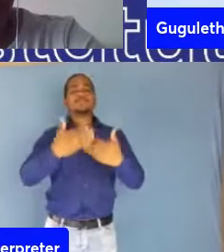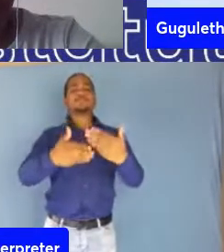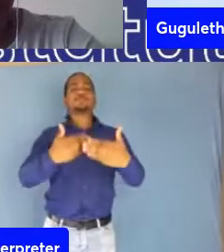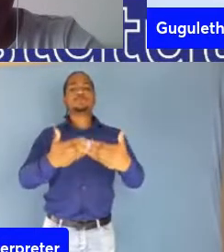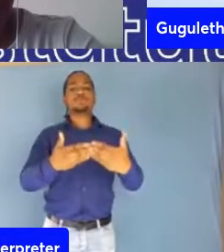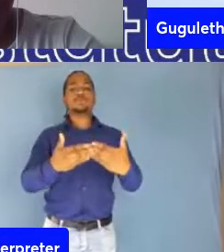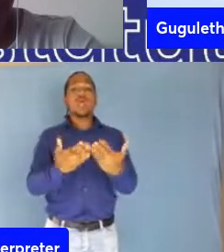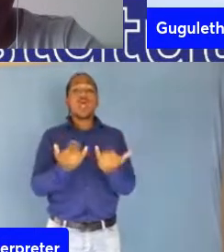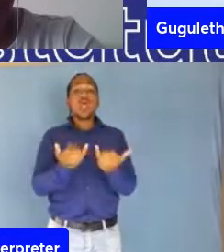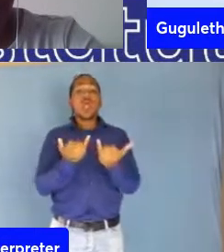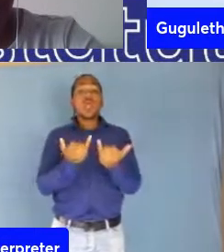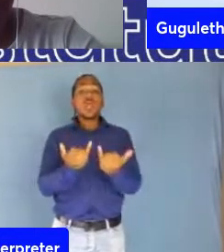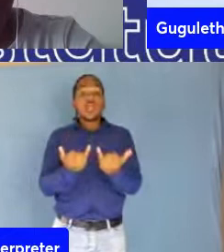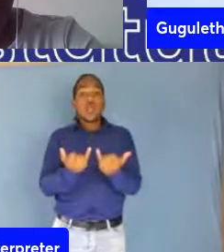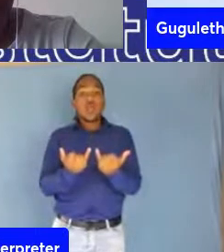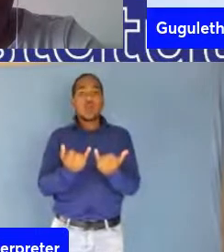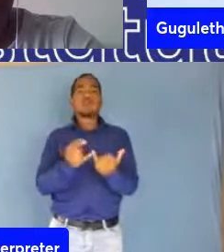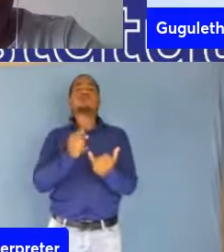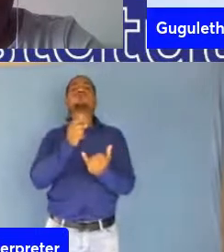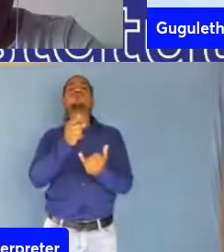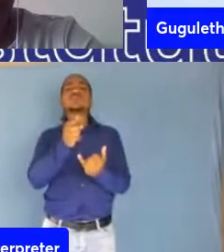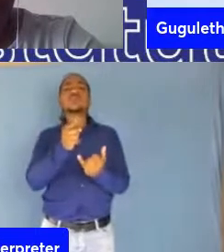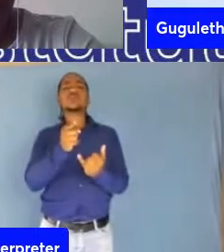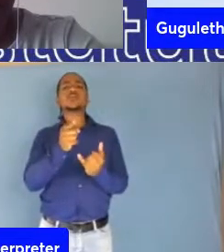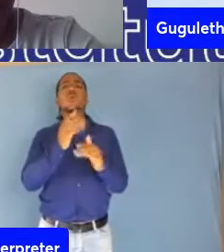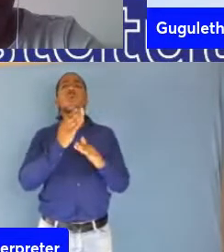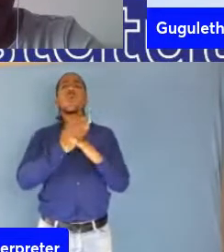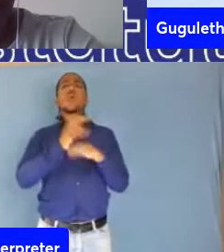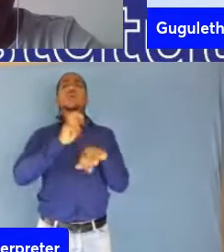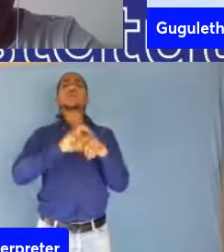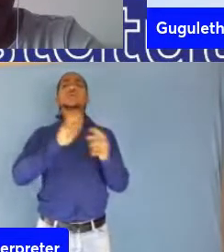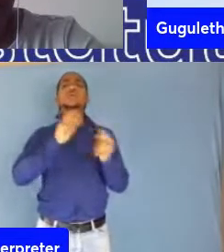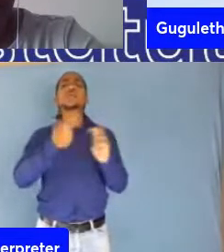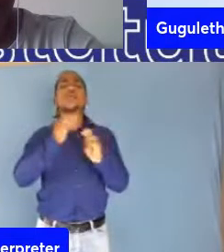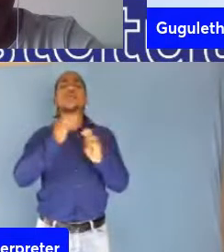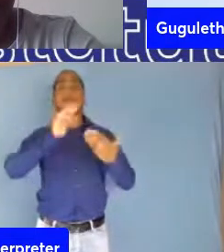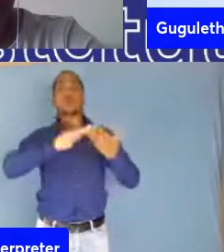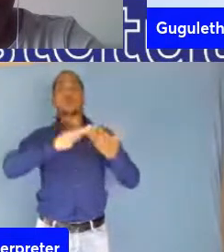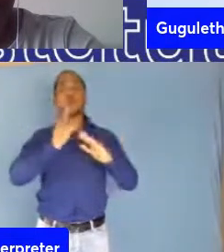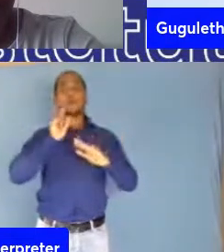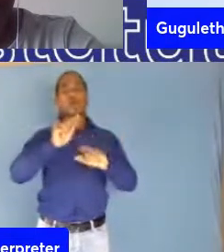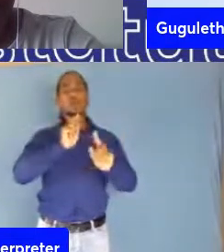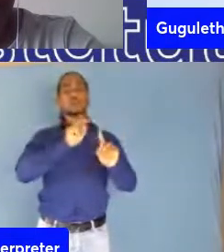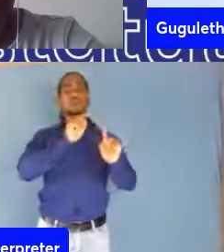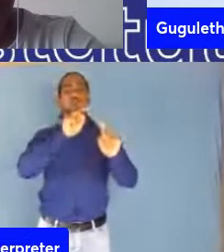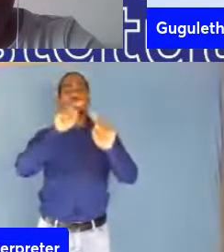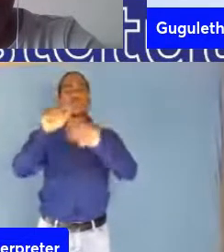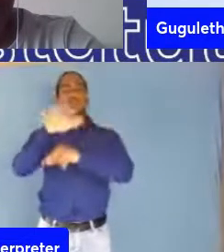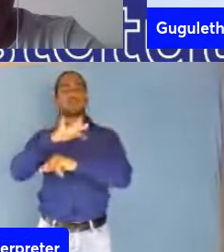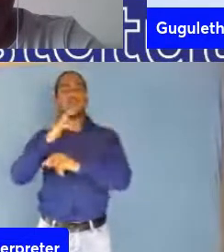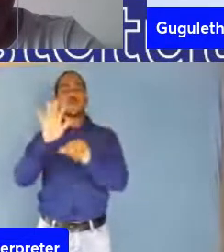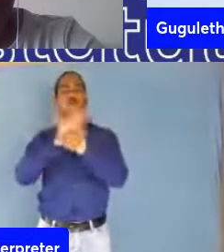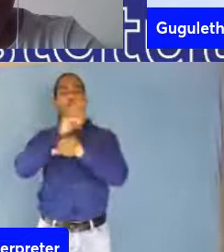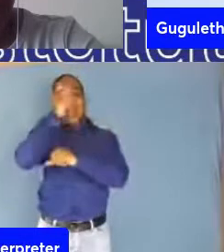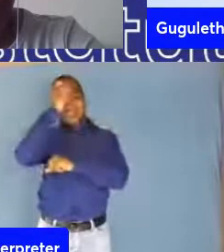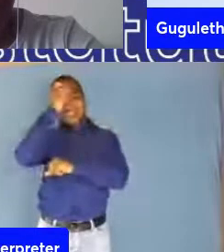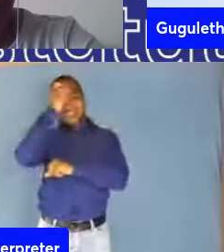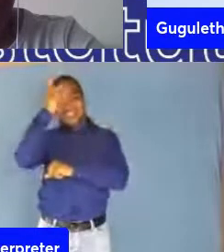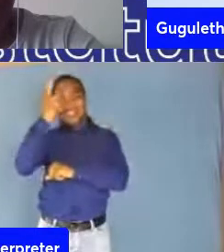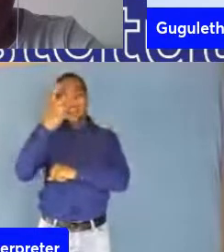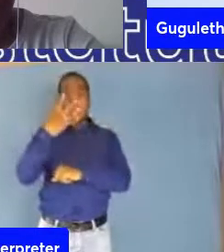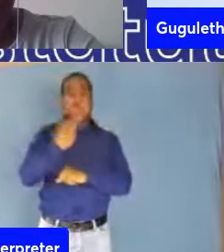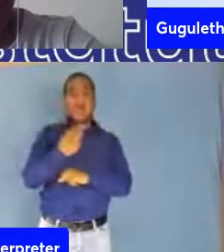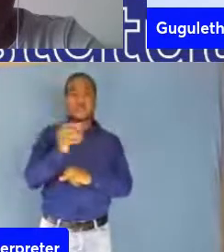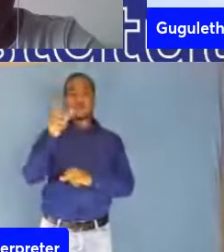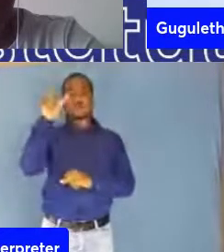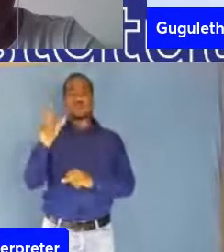narrative work that is changed and communities go into a space where they understand that there is a perpetrator and a victim and not necessarily